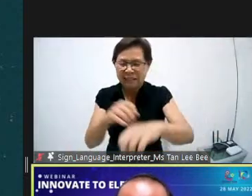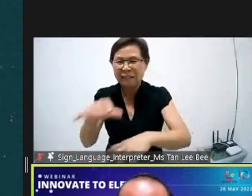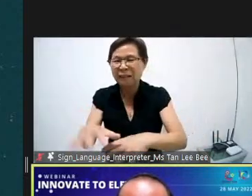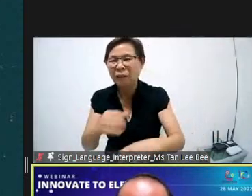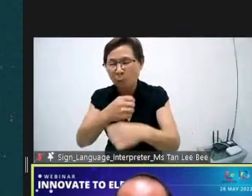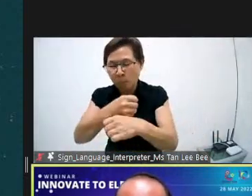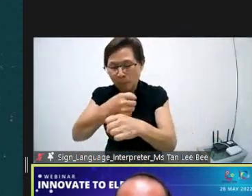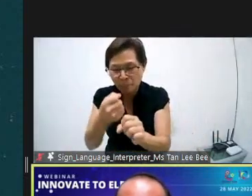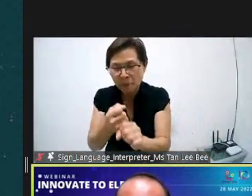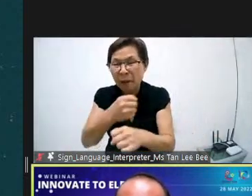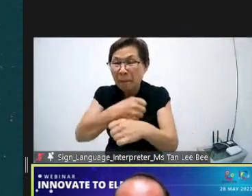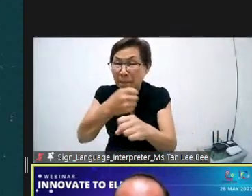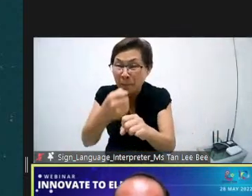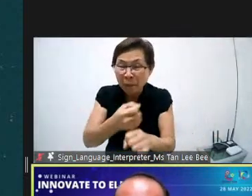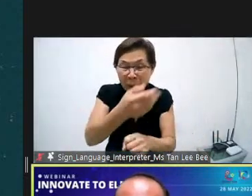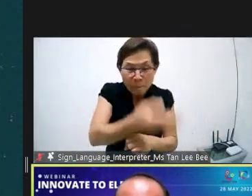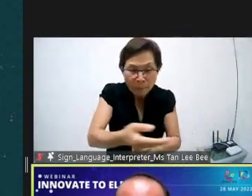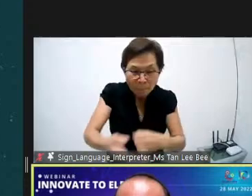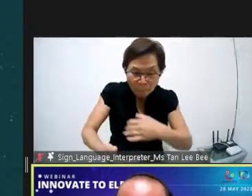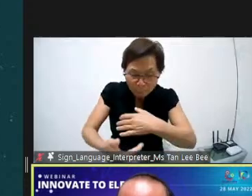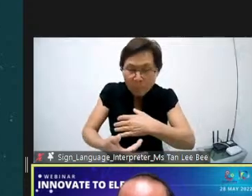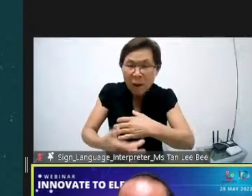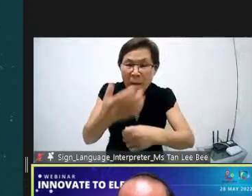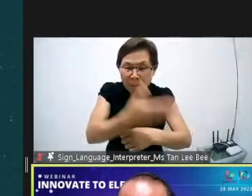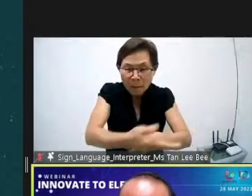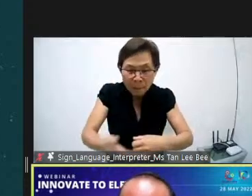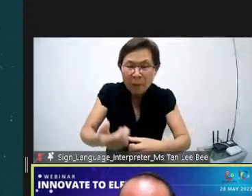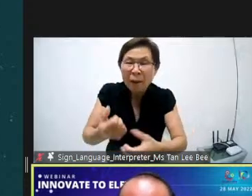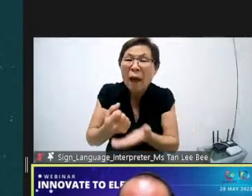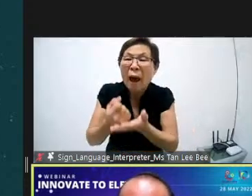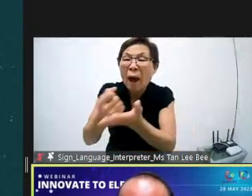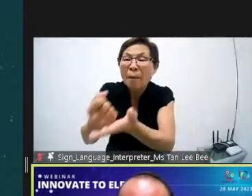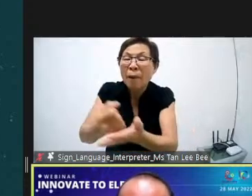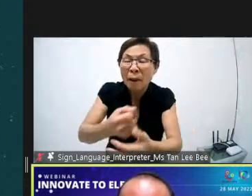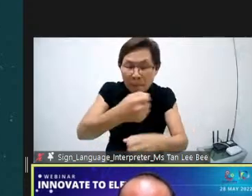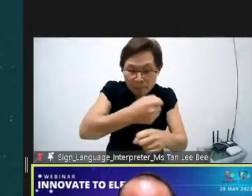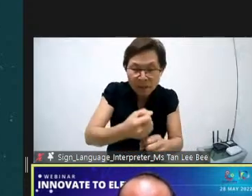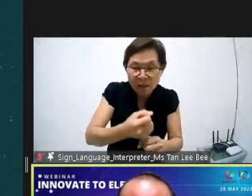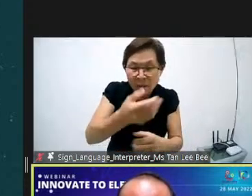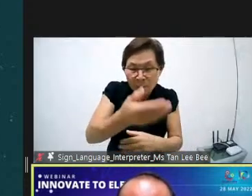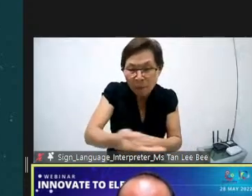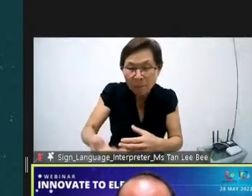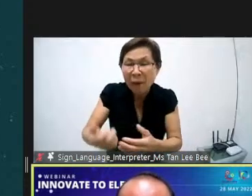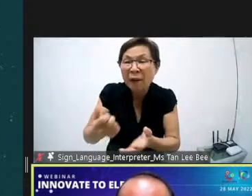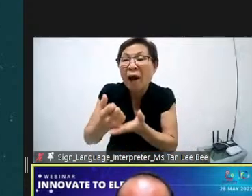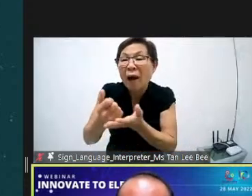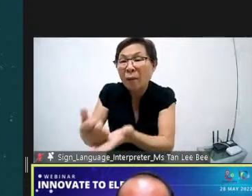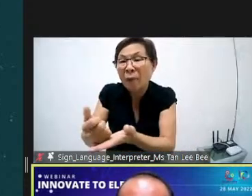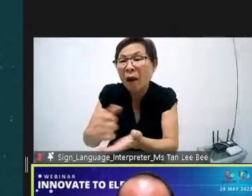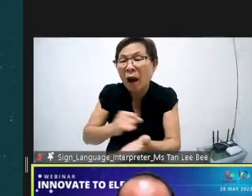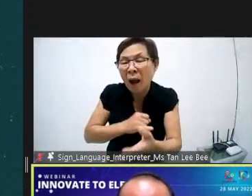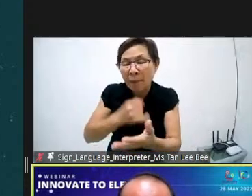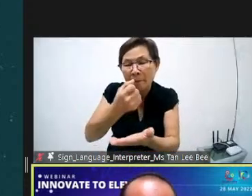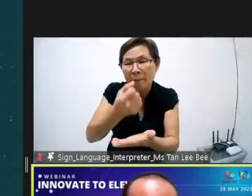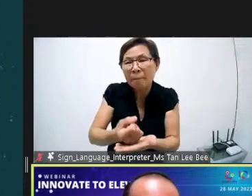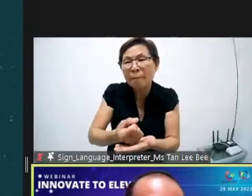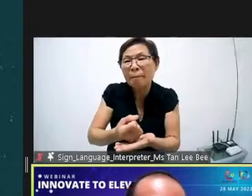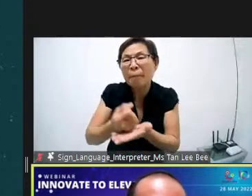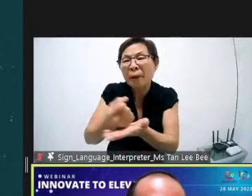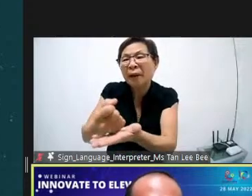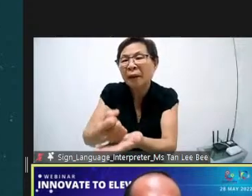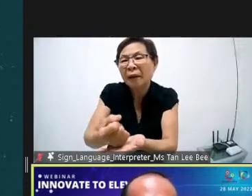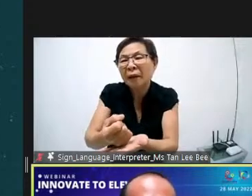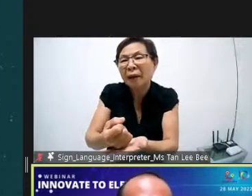effective something support or accepting something device. So I'm create a orientation lunch